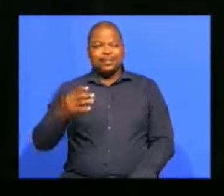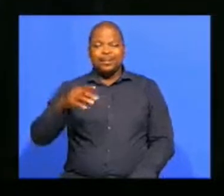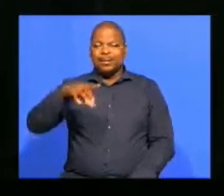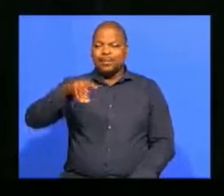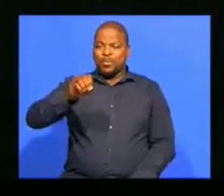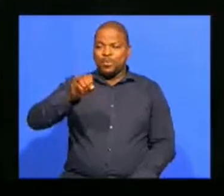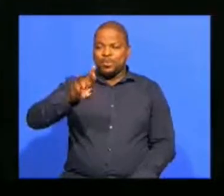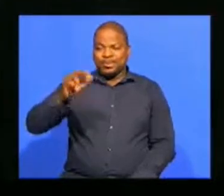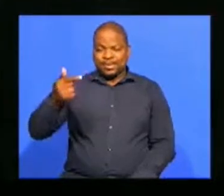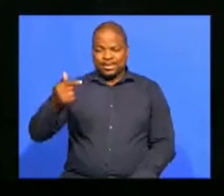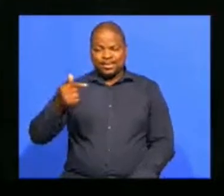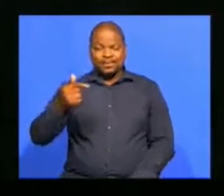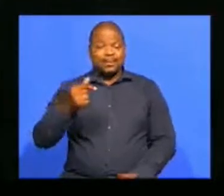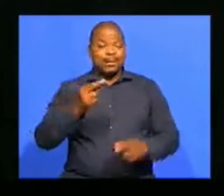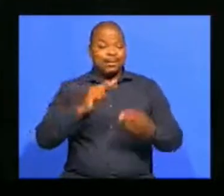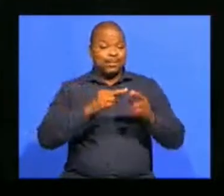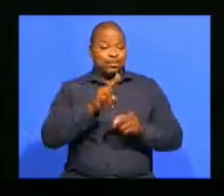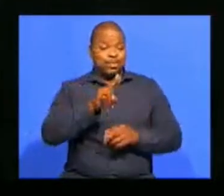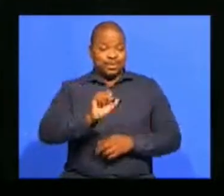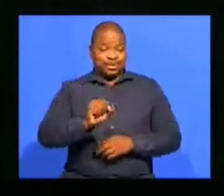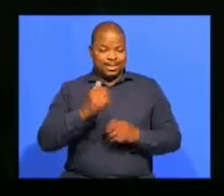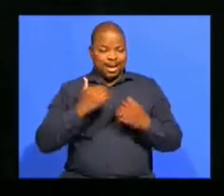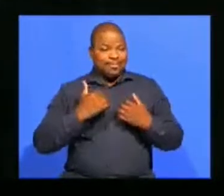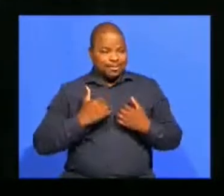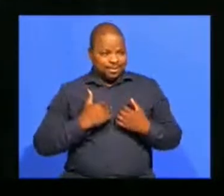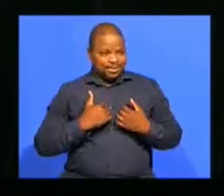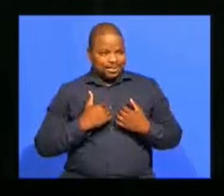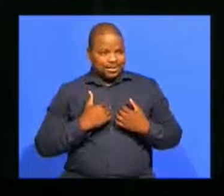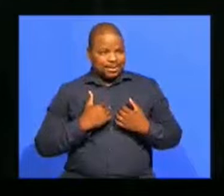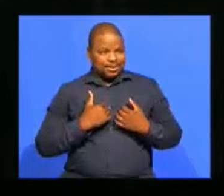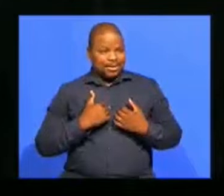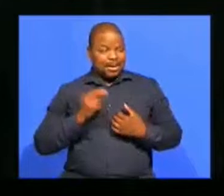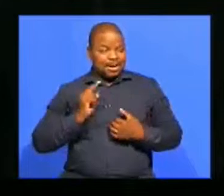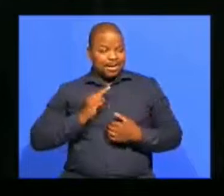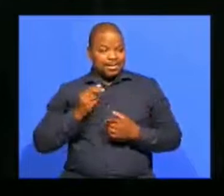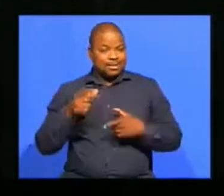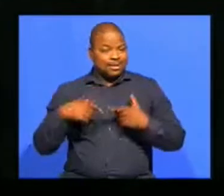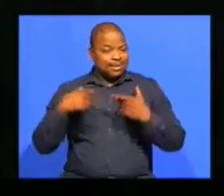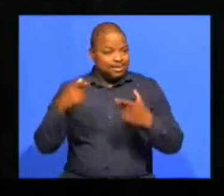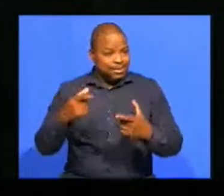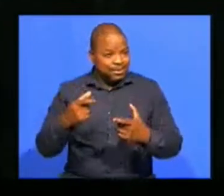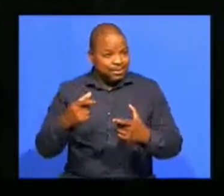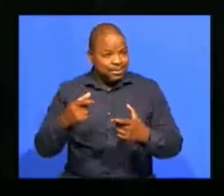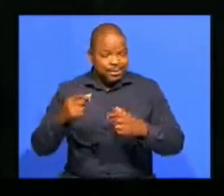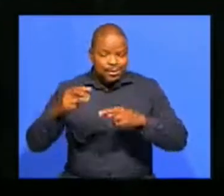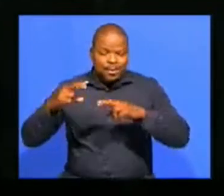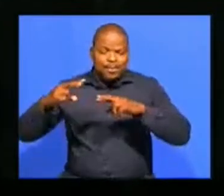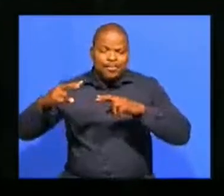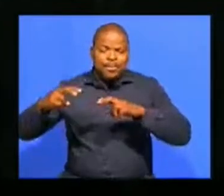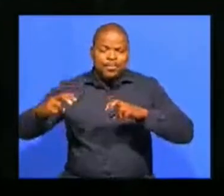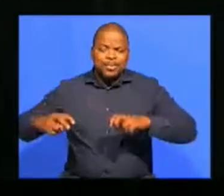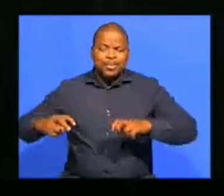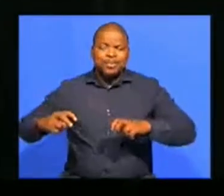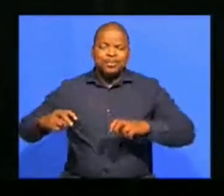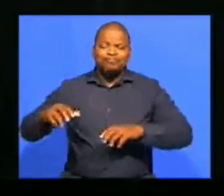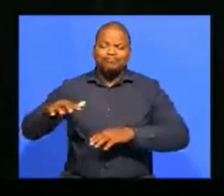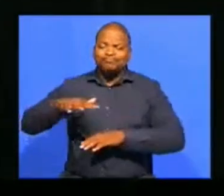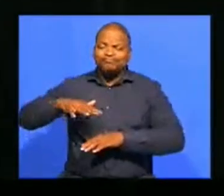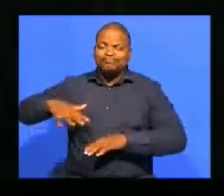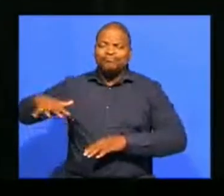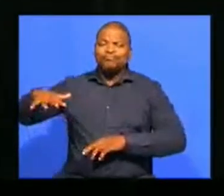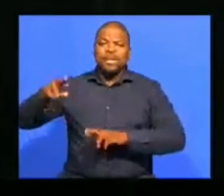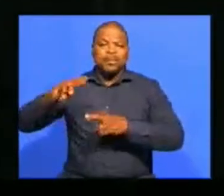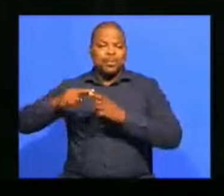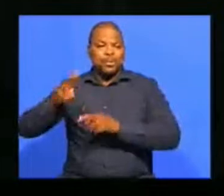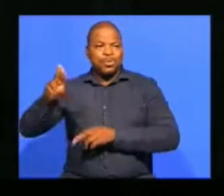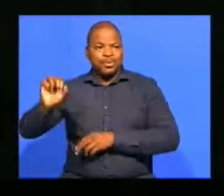harbor, they have relations with the US. They've offered for us to exploit their geographic location and their